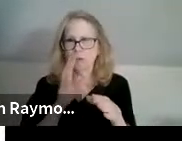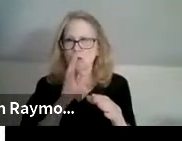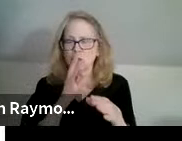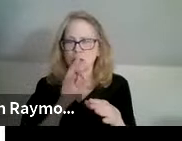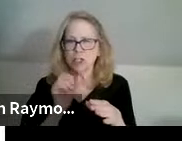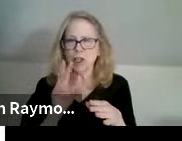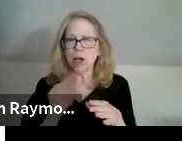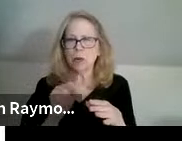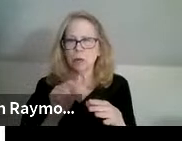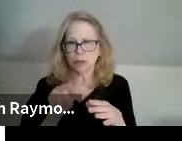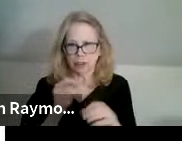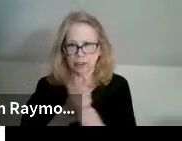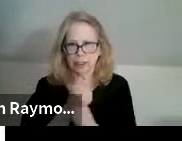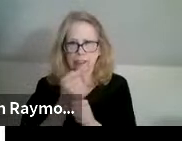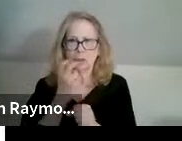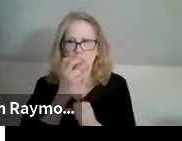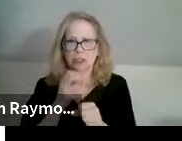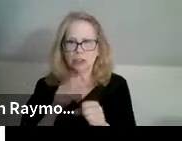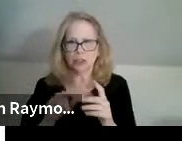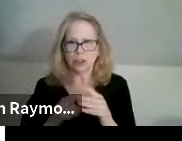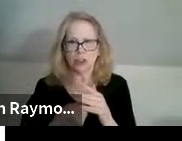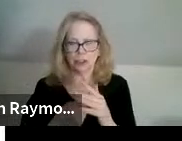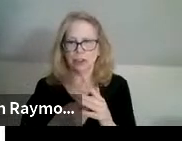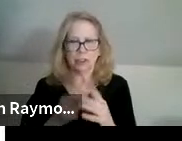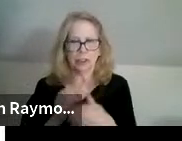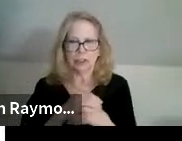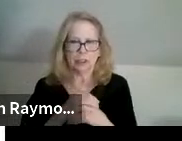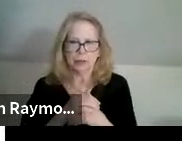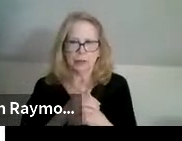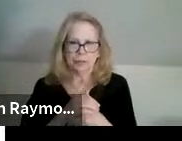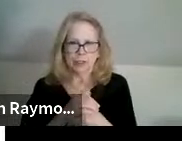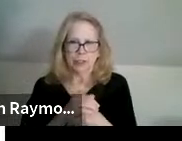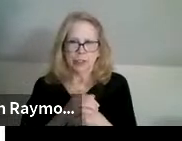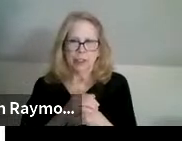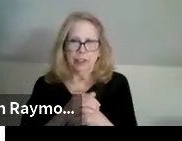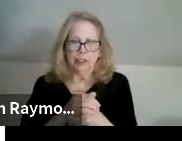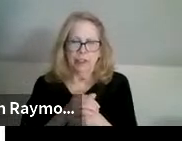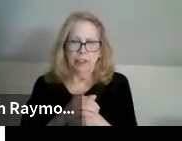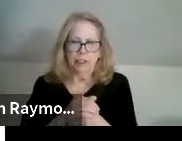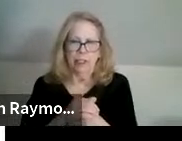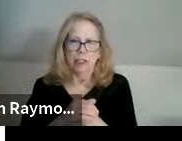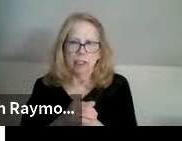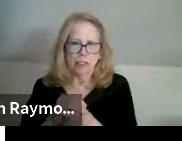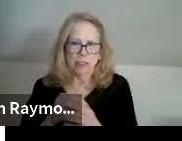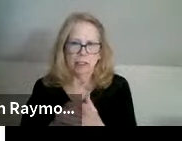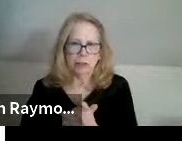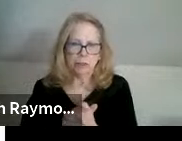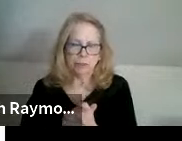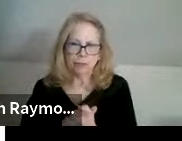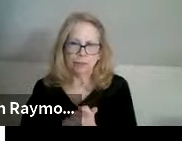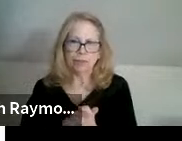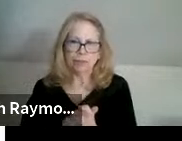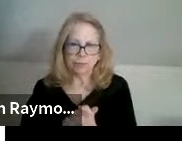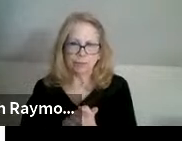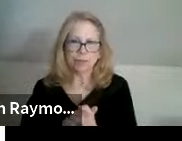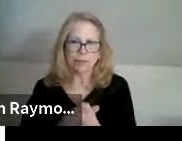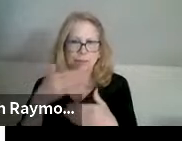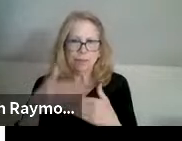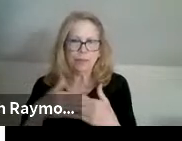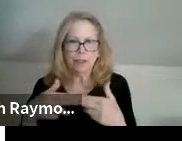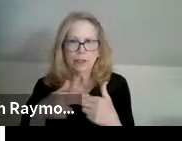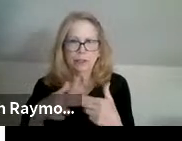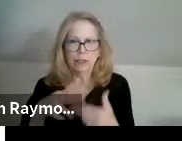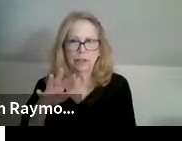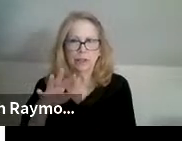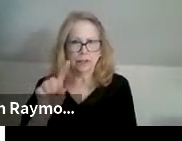get the speech started without having to do anything in particular to initiate the speech mode. Next, slide